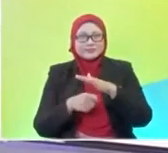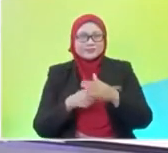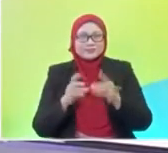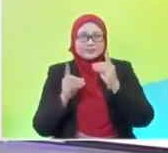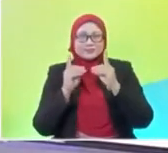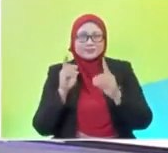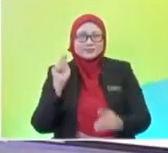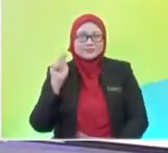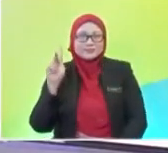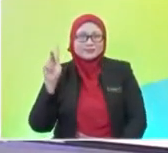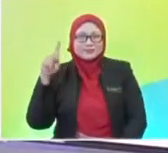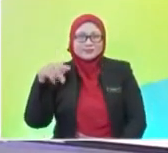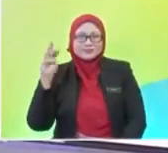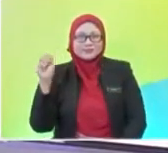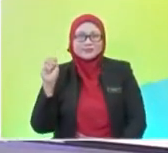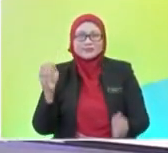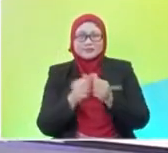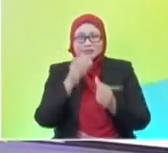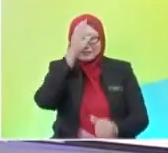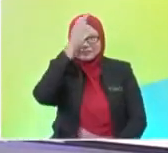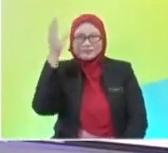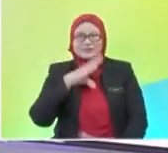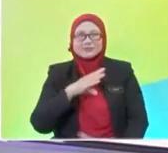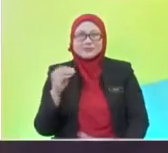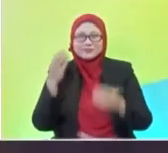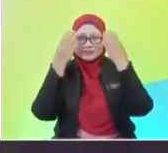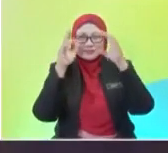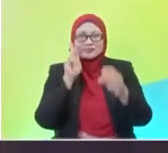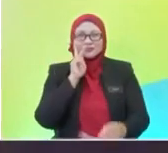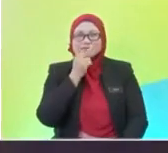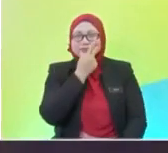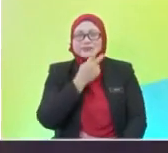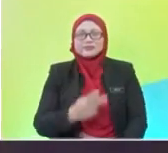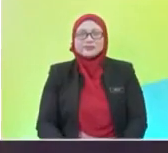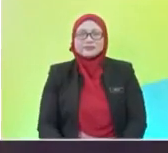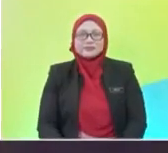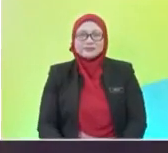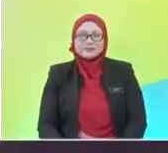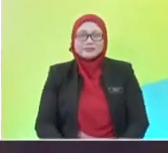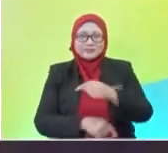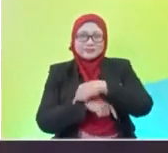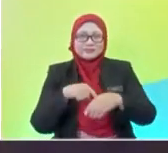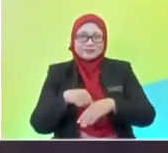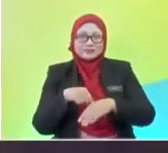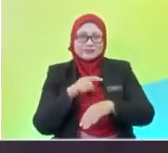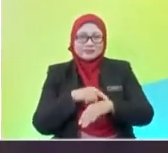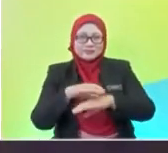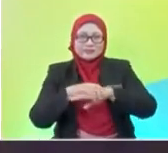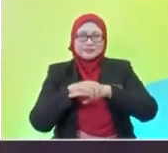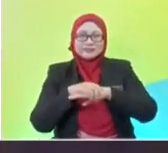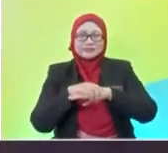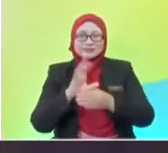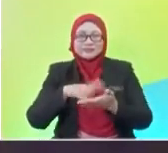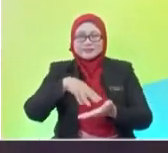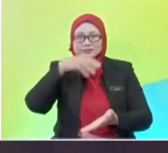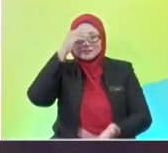Didik TV KPM with me, Chris MJ, as well as Miss Kenanga. For today's English lesson, and today we are learning